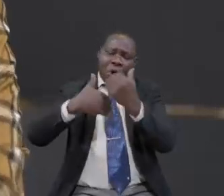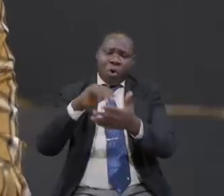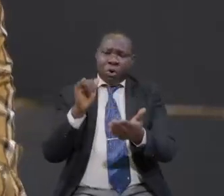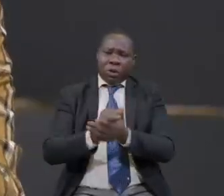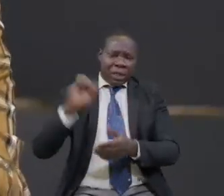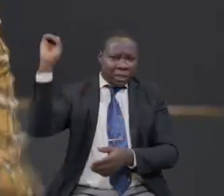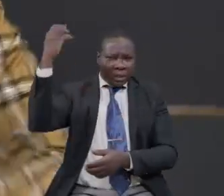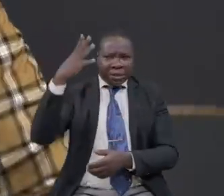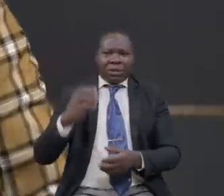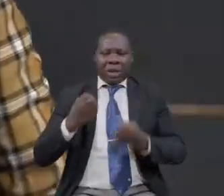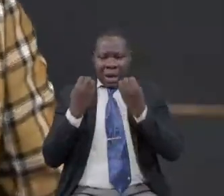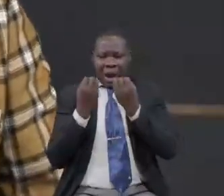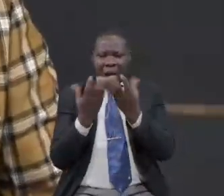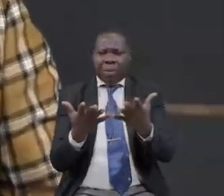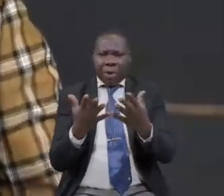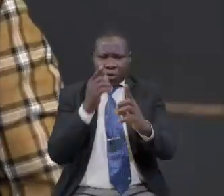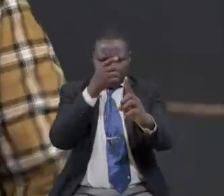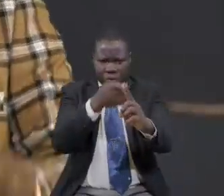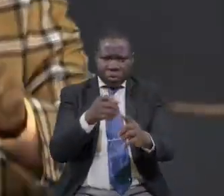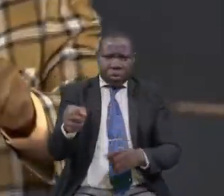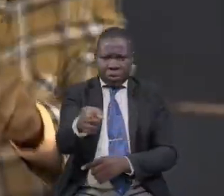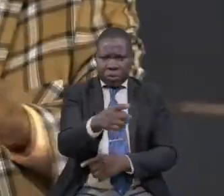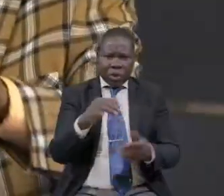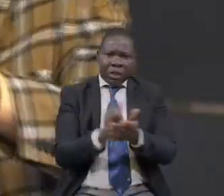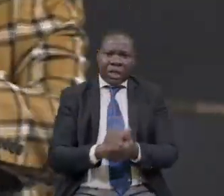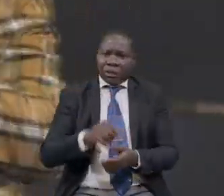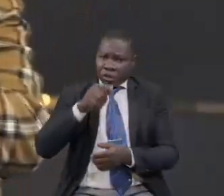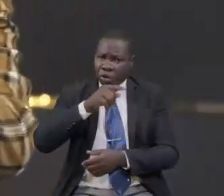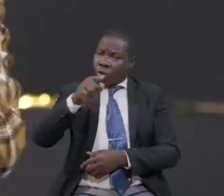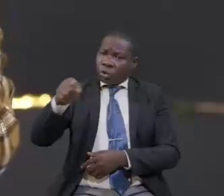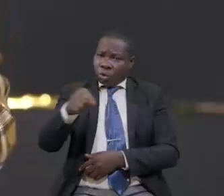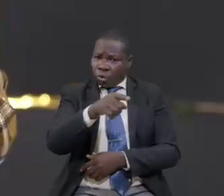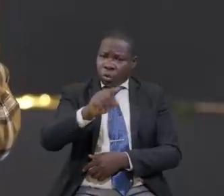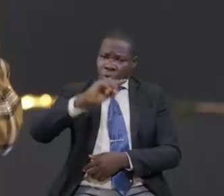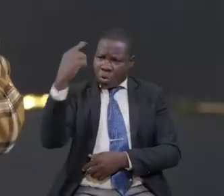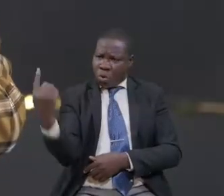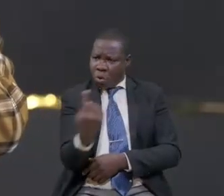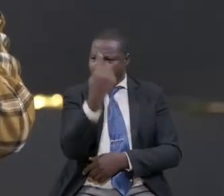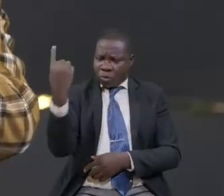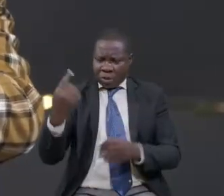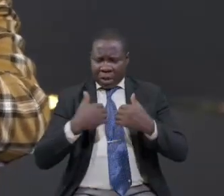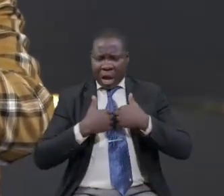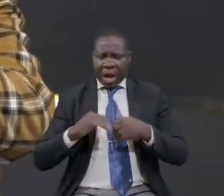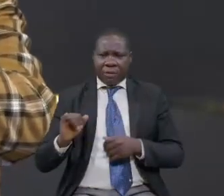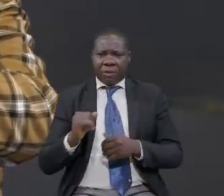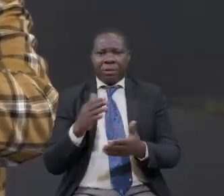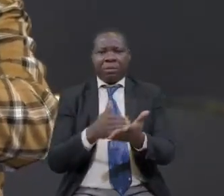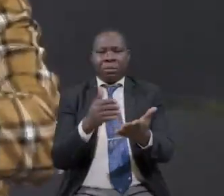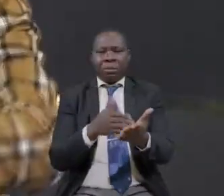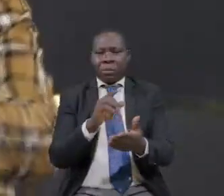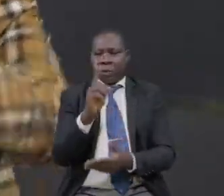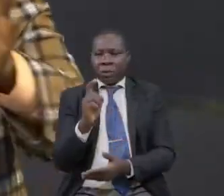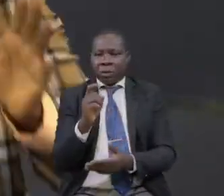abound toward you, that ye always having, morning, afternoon,